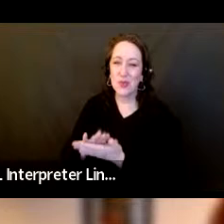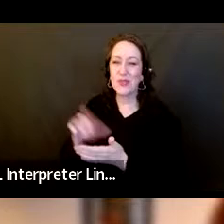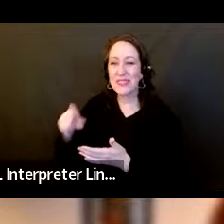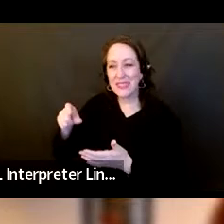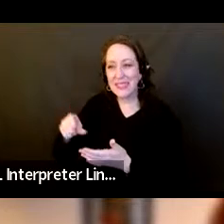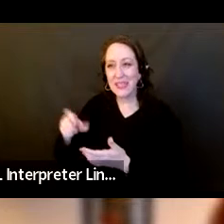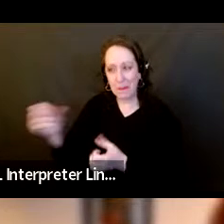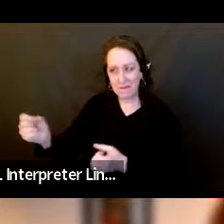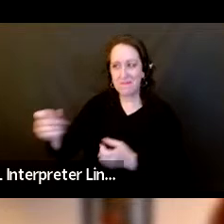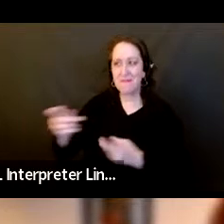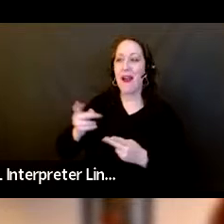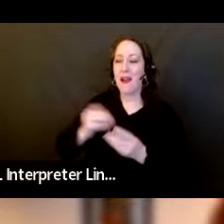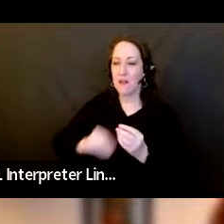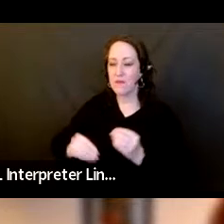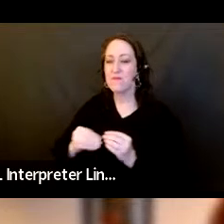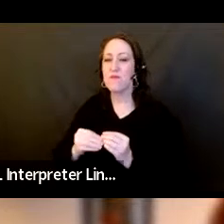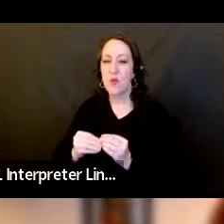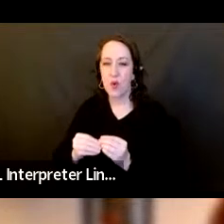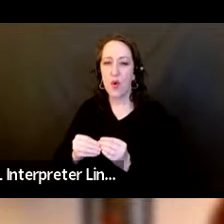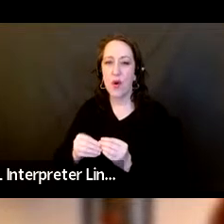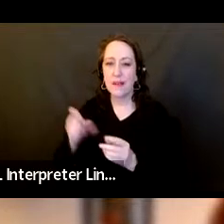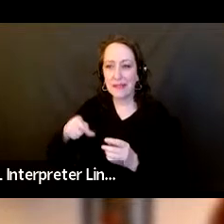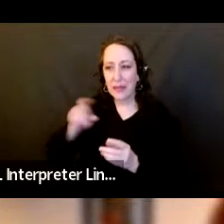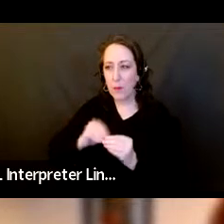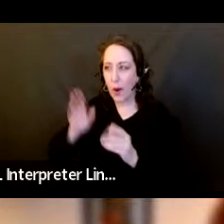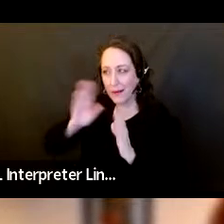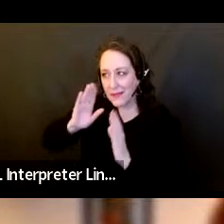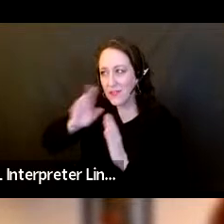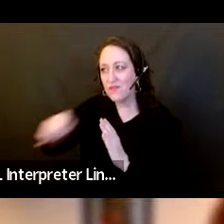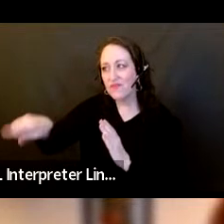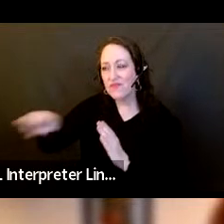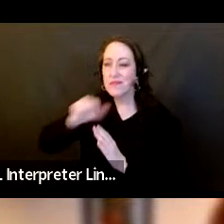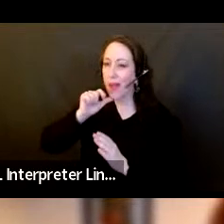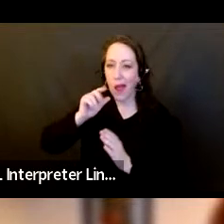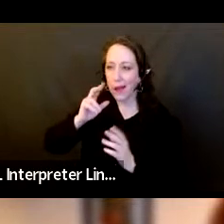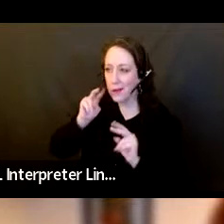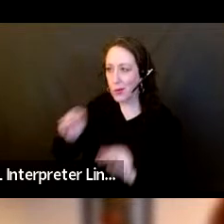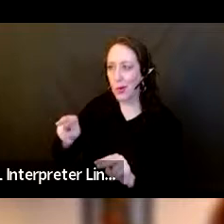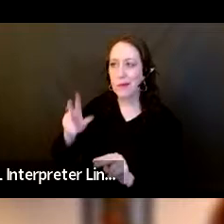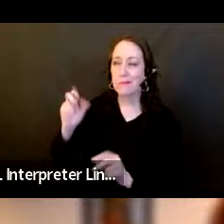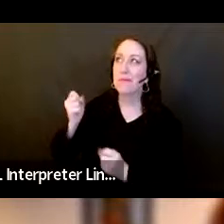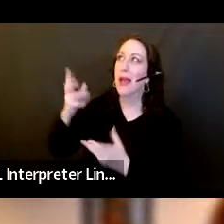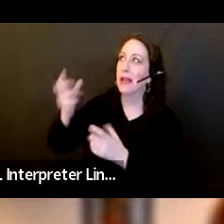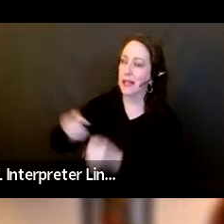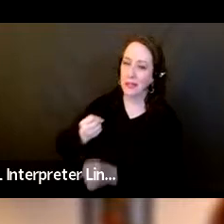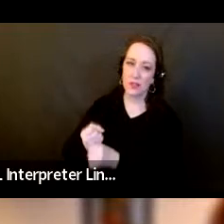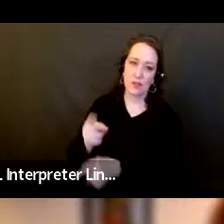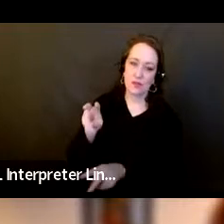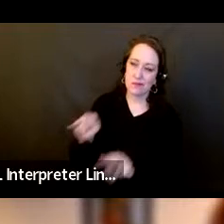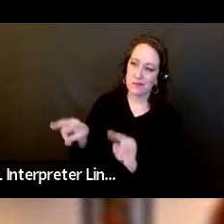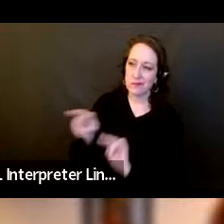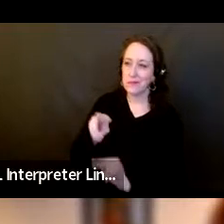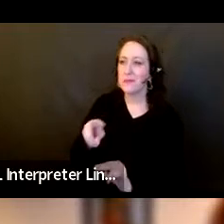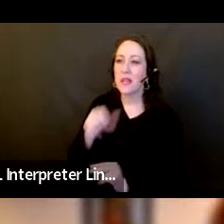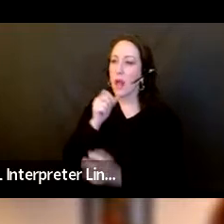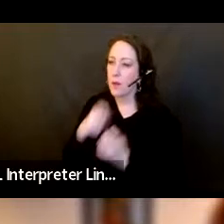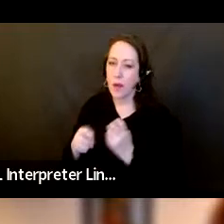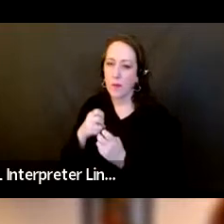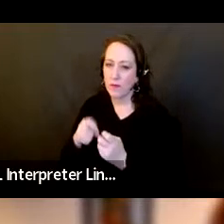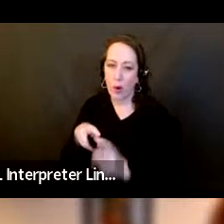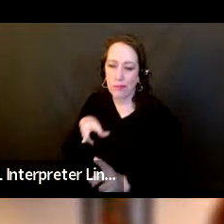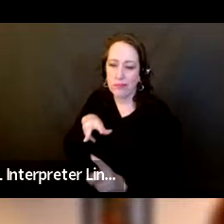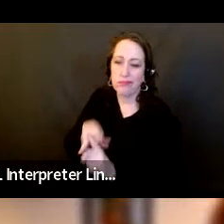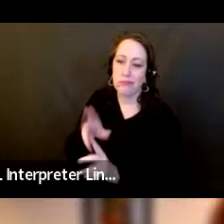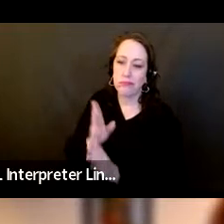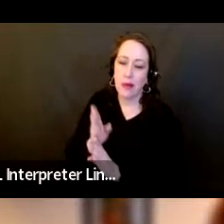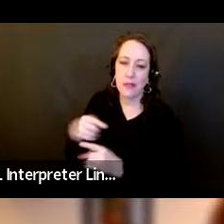to combat more and need more attention that hasn't been looked at for years. So that wouldn't be a problem towards bus charging going